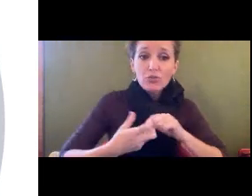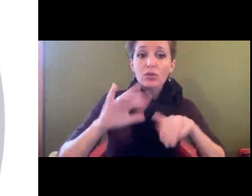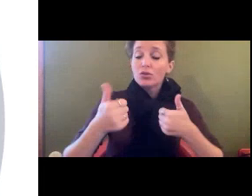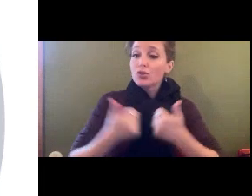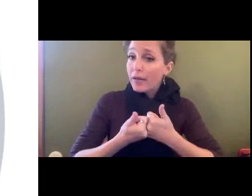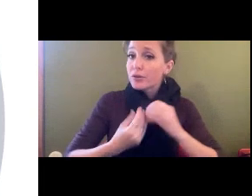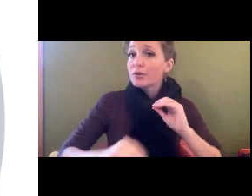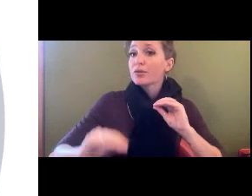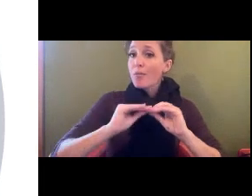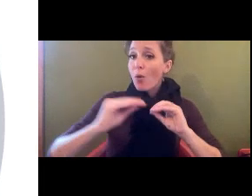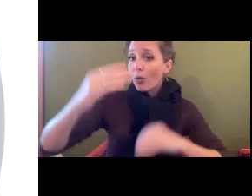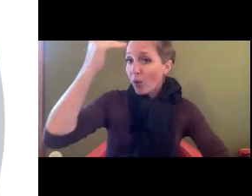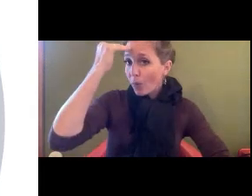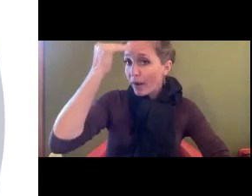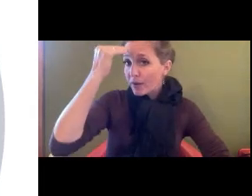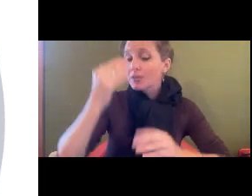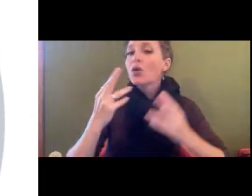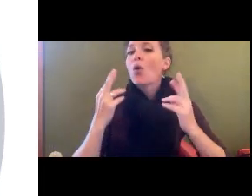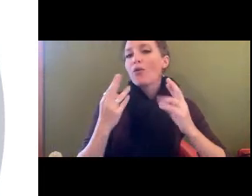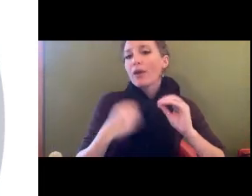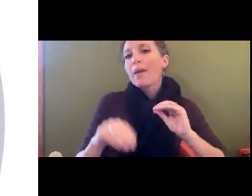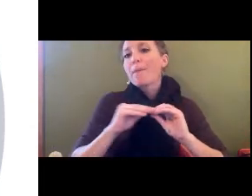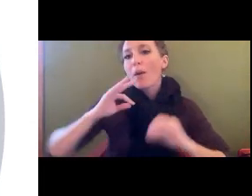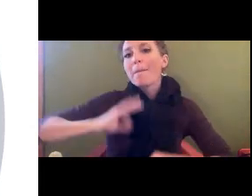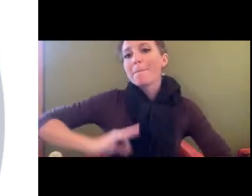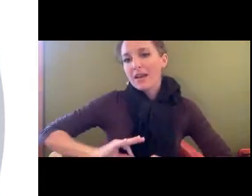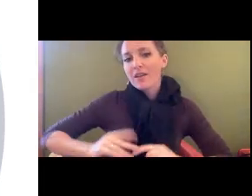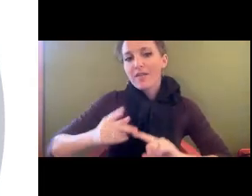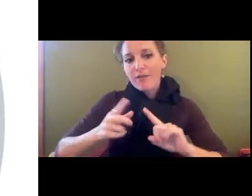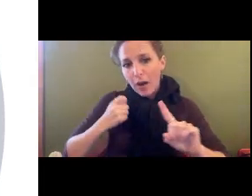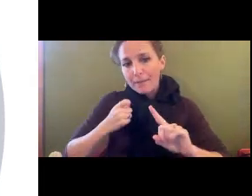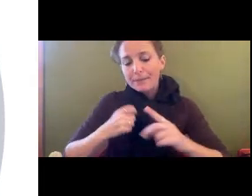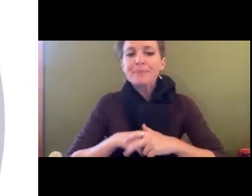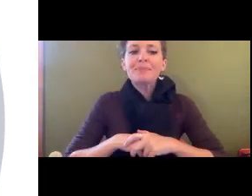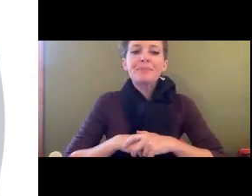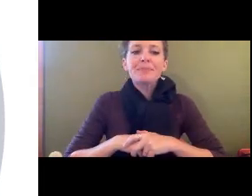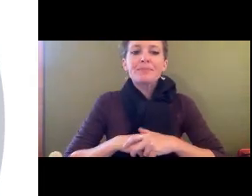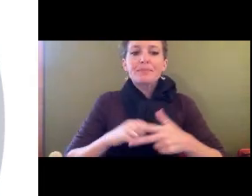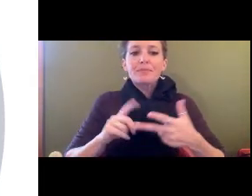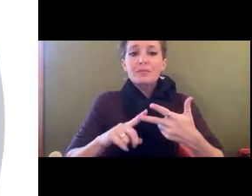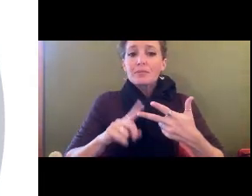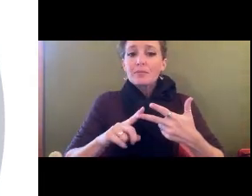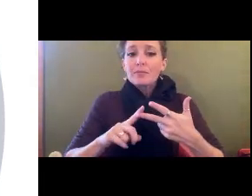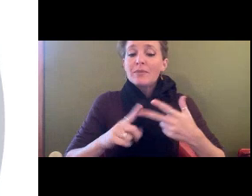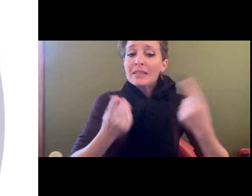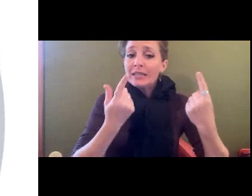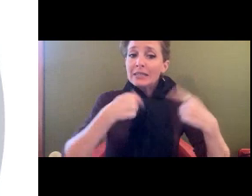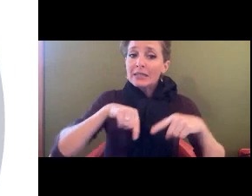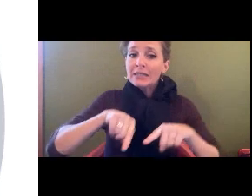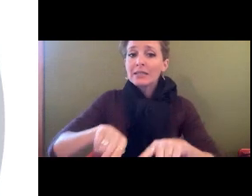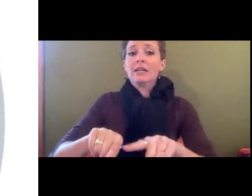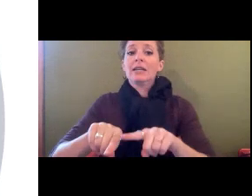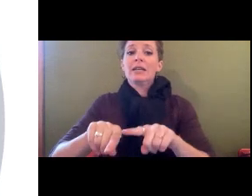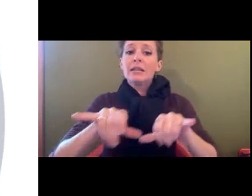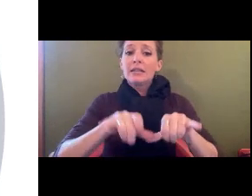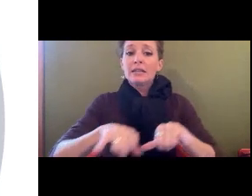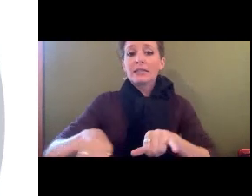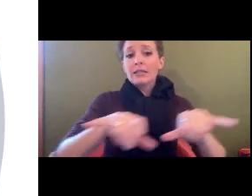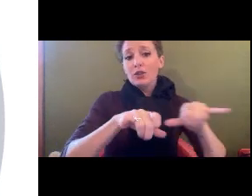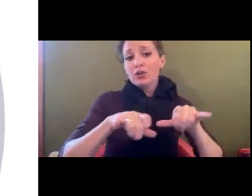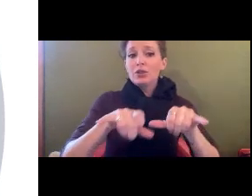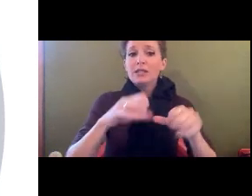have, we hope that the more benefits will come out of these. And we're also looking to create synergies amongst international activities that are